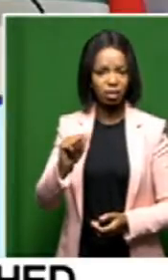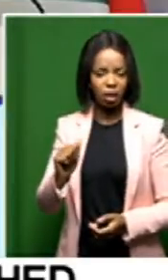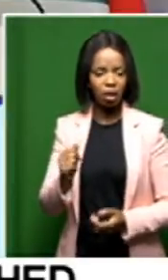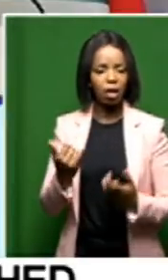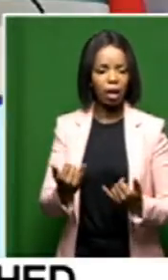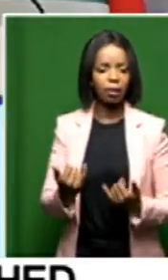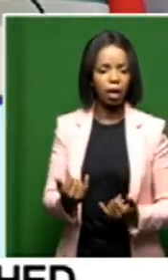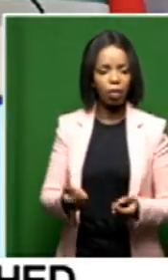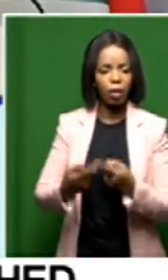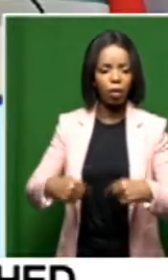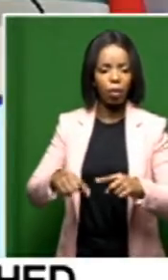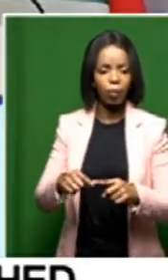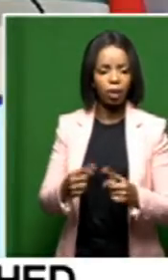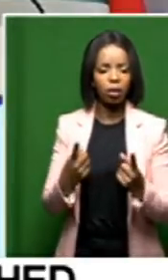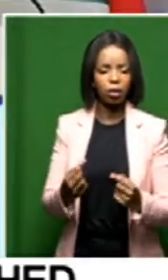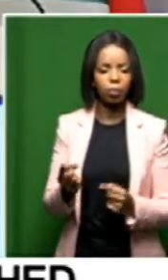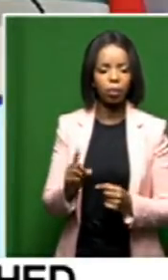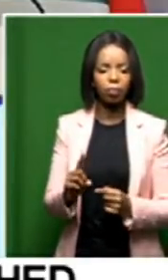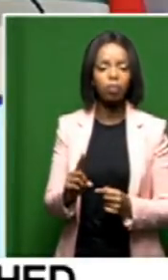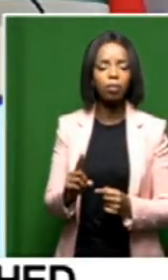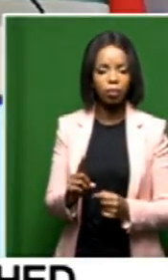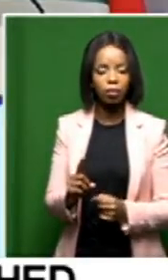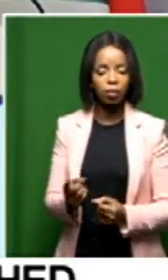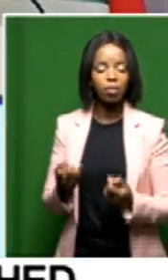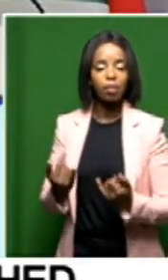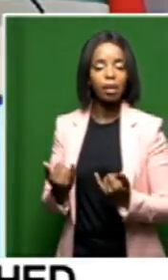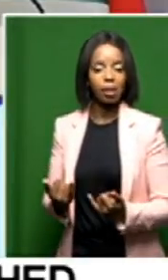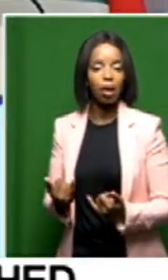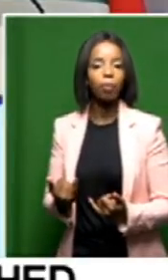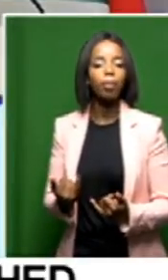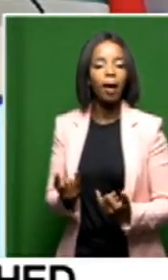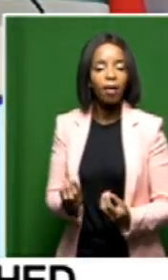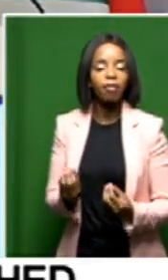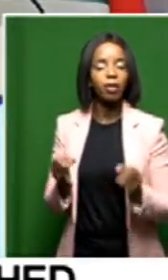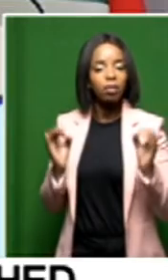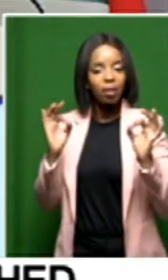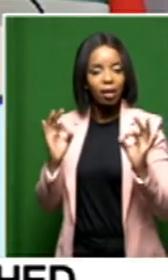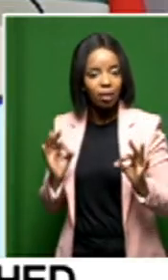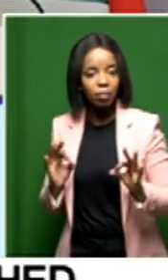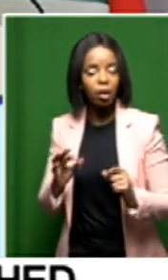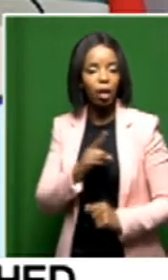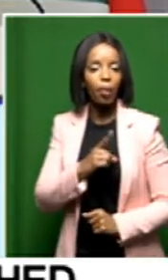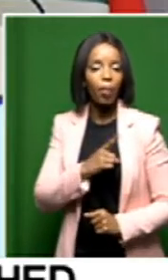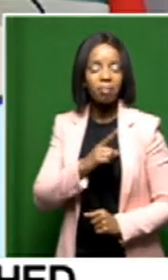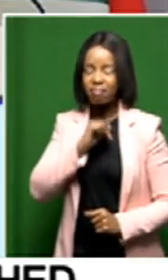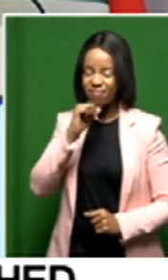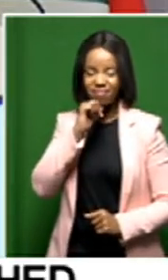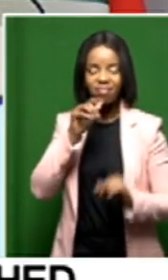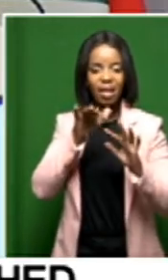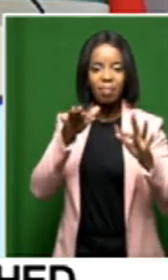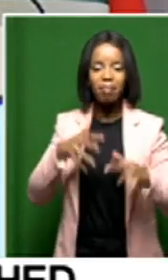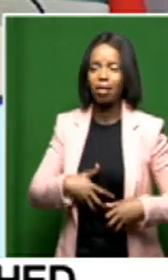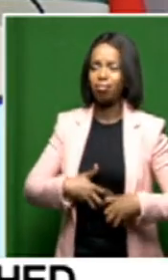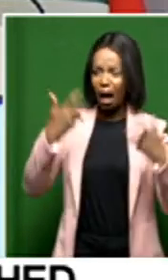coming forward and discovering these variants, and the work that we do is absolutely incredible, no matter how angry people got about their holidays